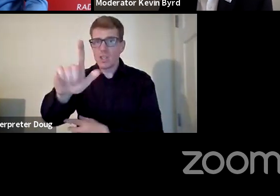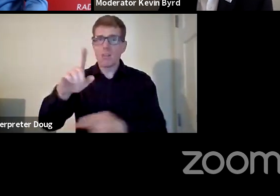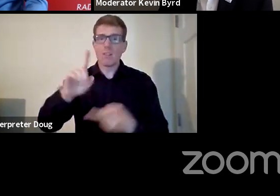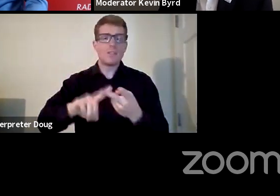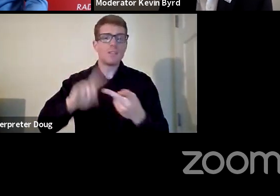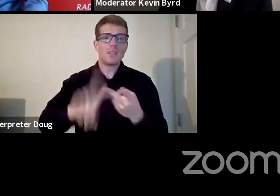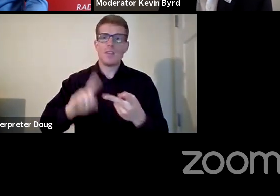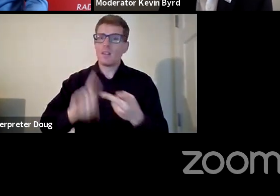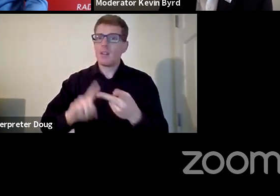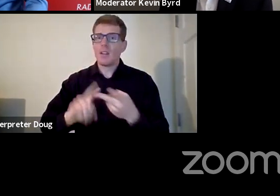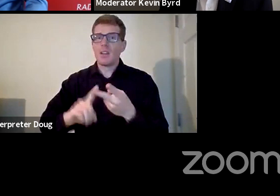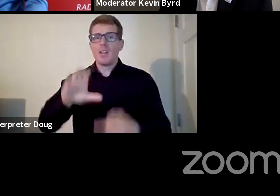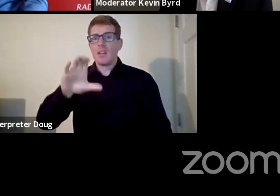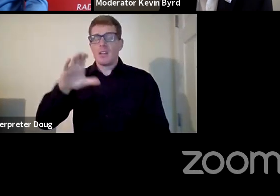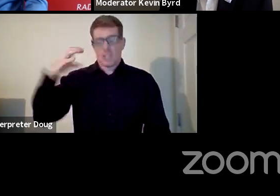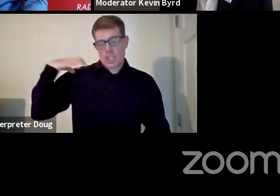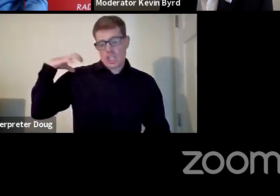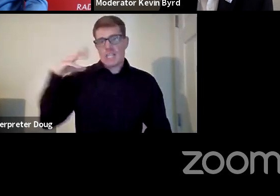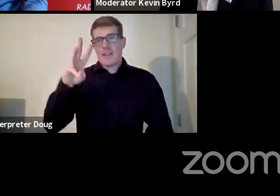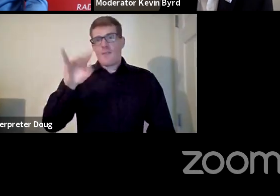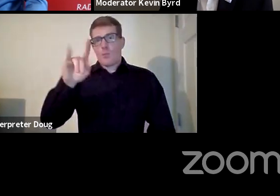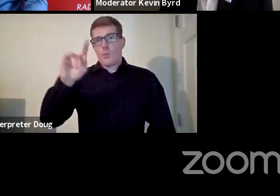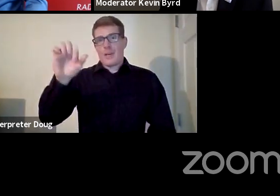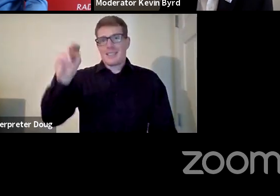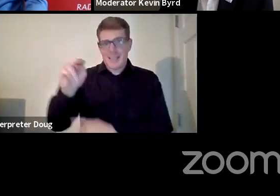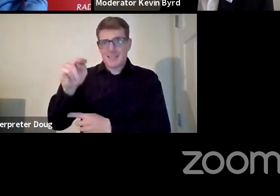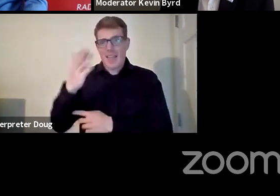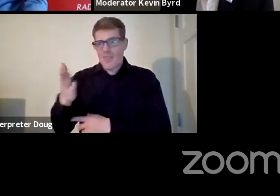I think they may have gotten the ball rolling on this.